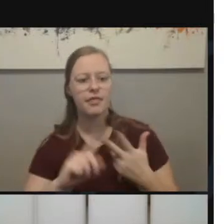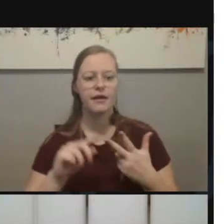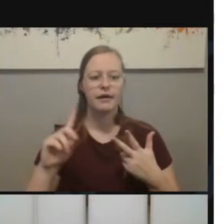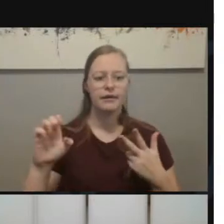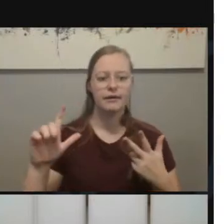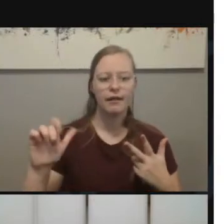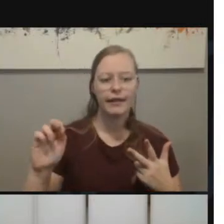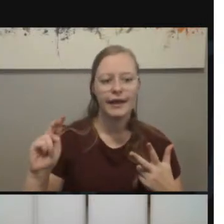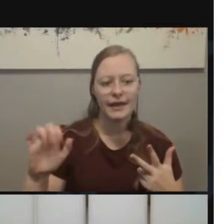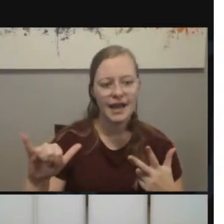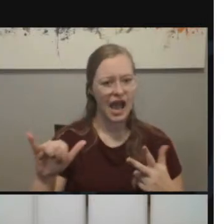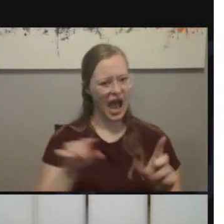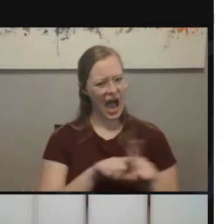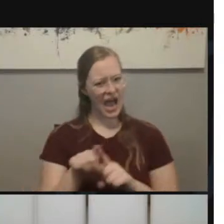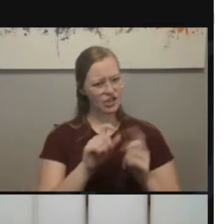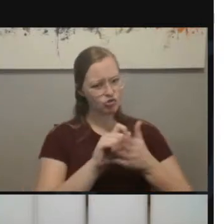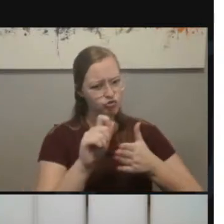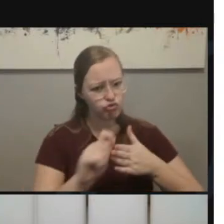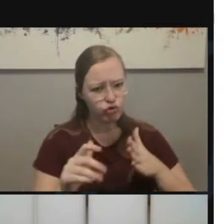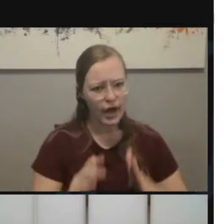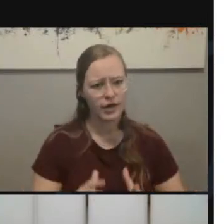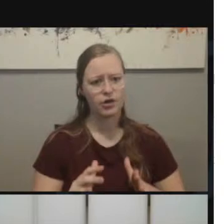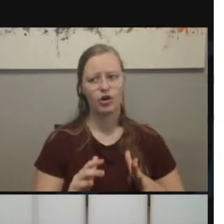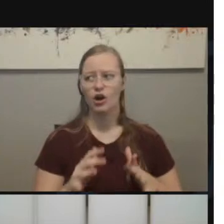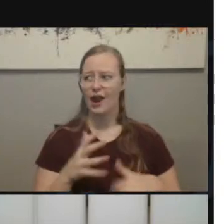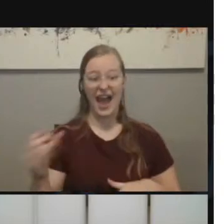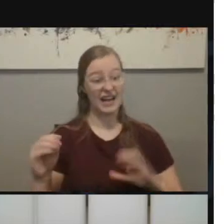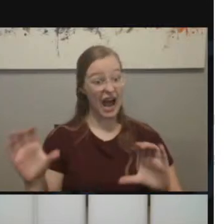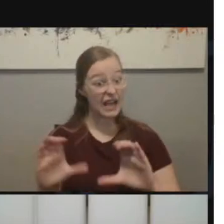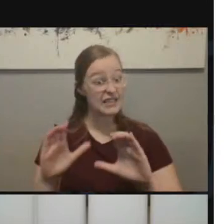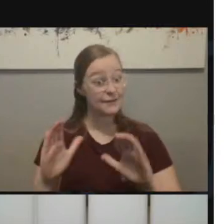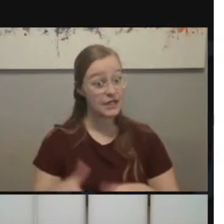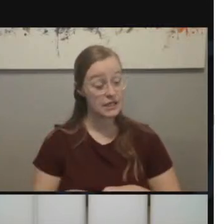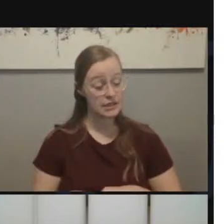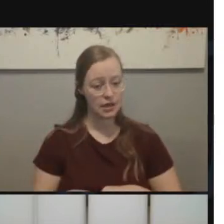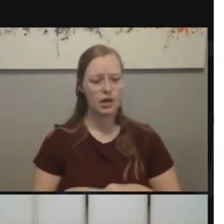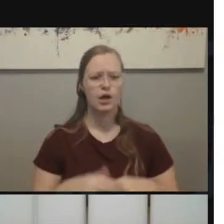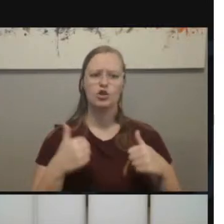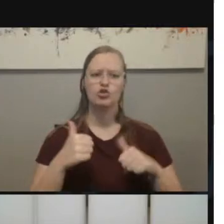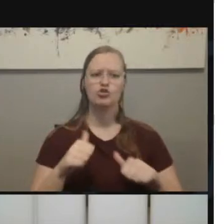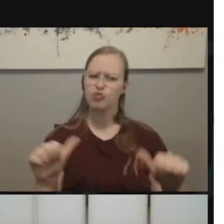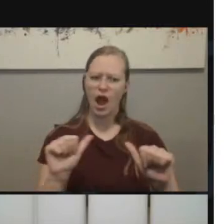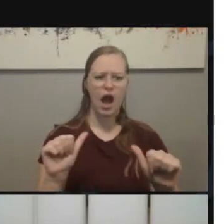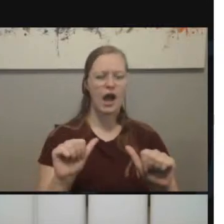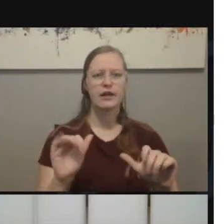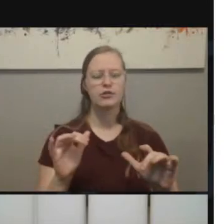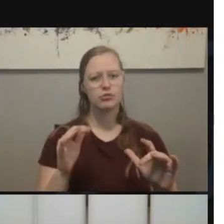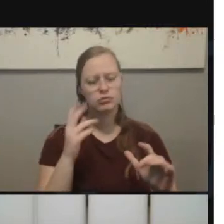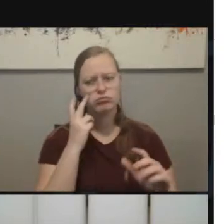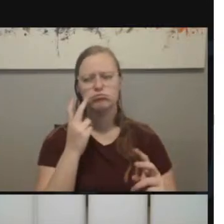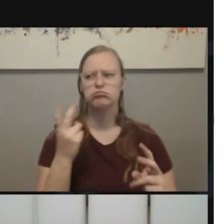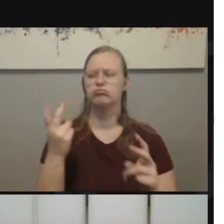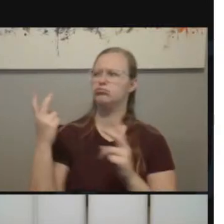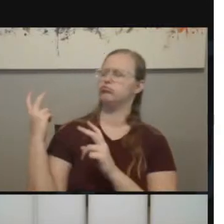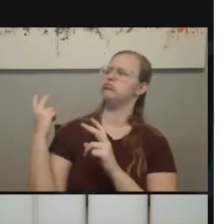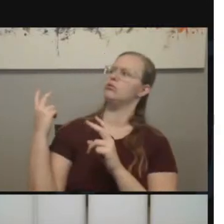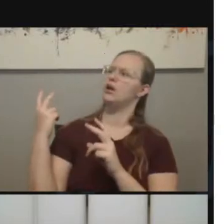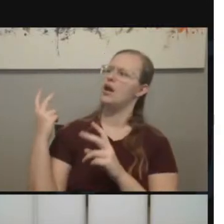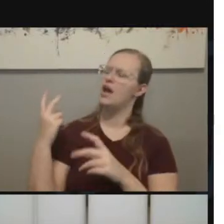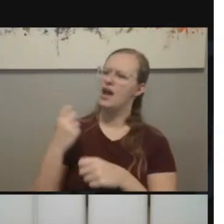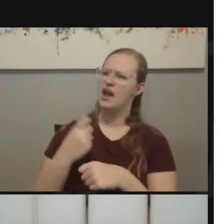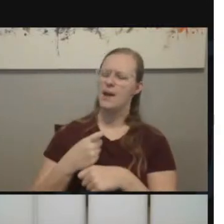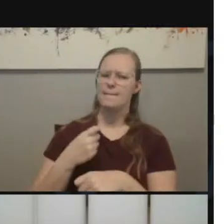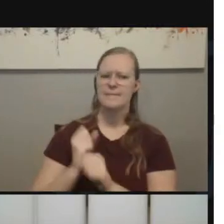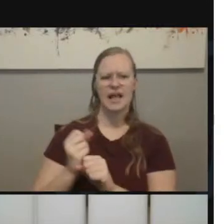as writers, as orators, and as activists, tried to go back and recreate that past